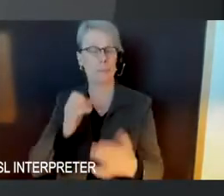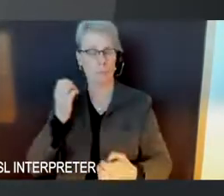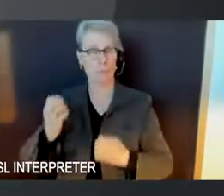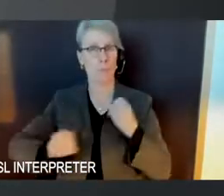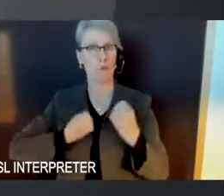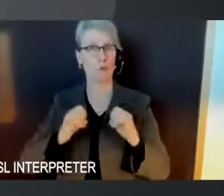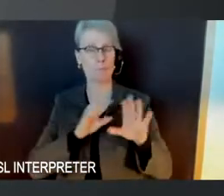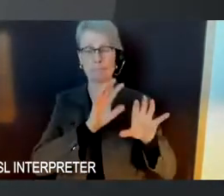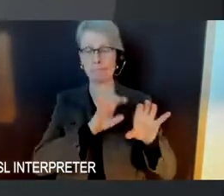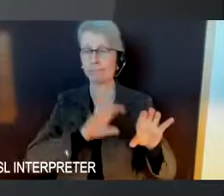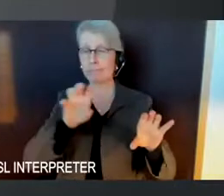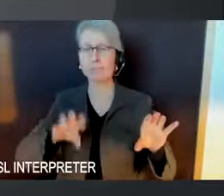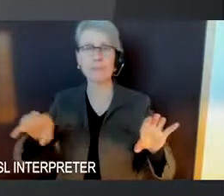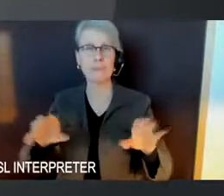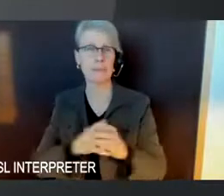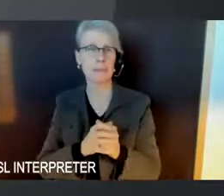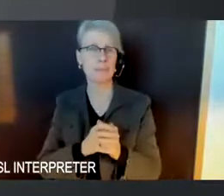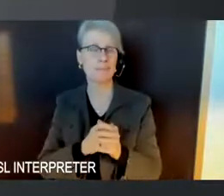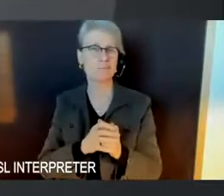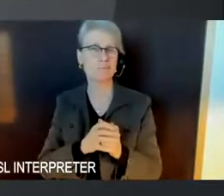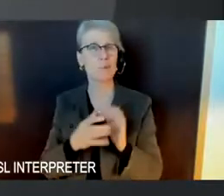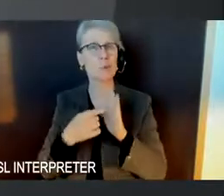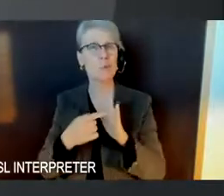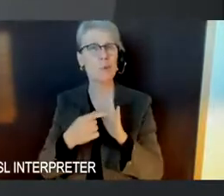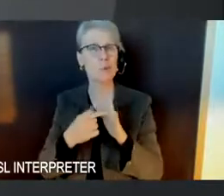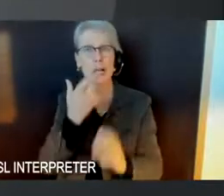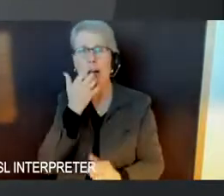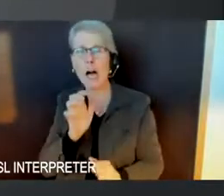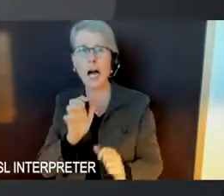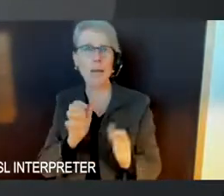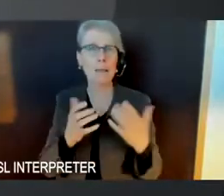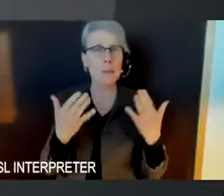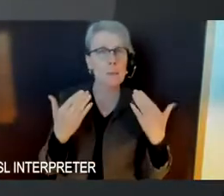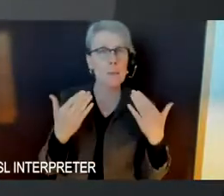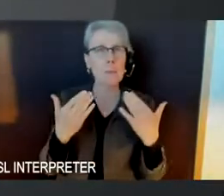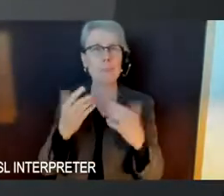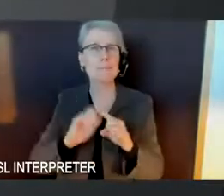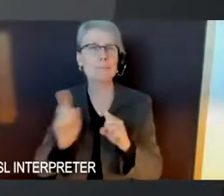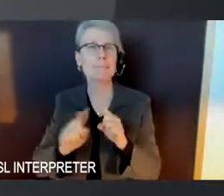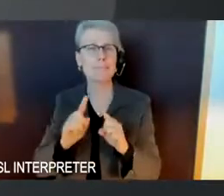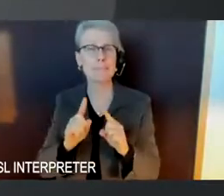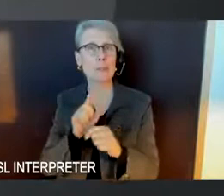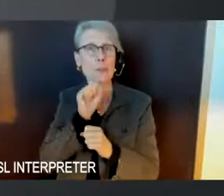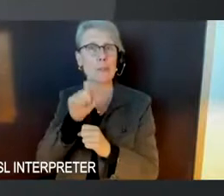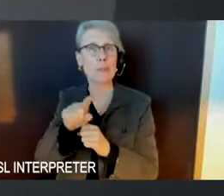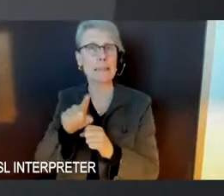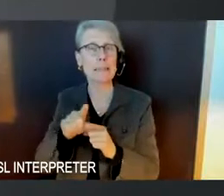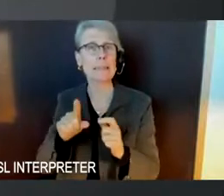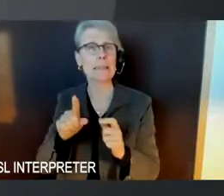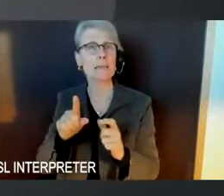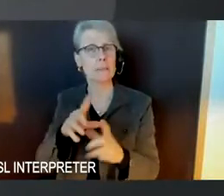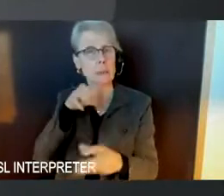emotional map. And what they did was kind of a heat map of emotional